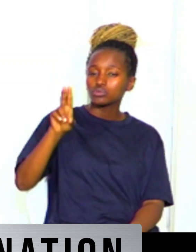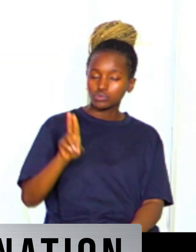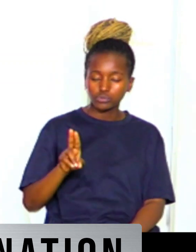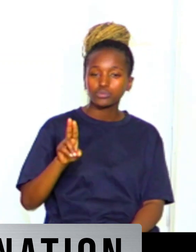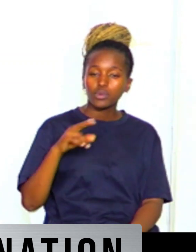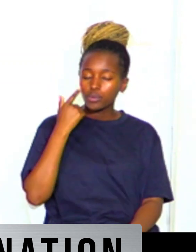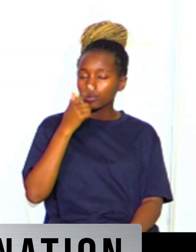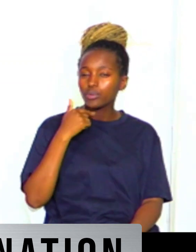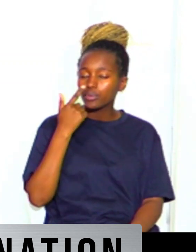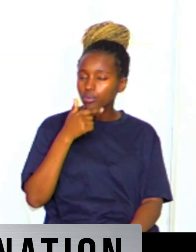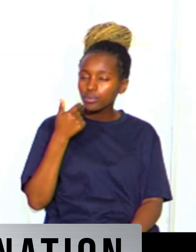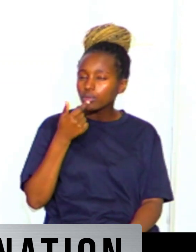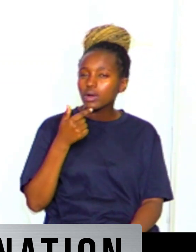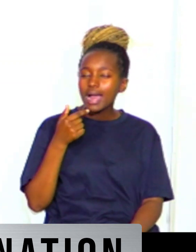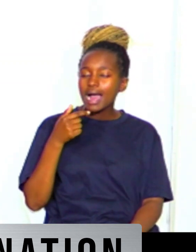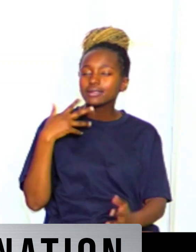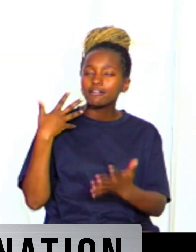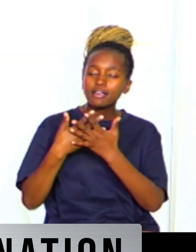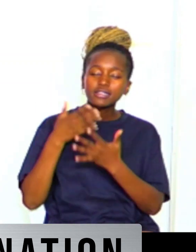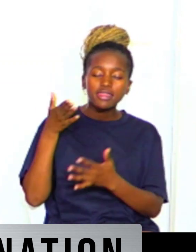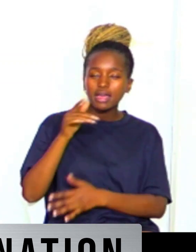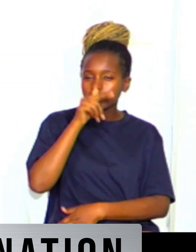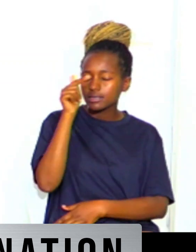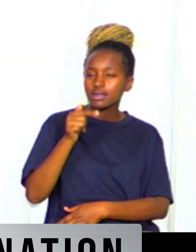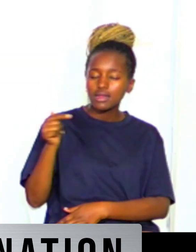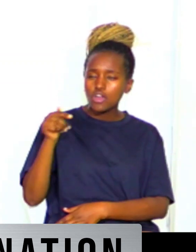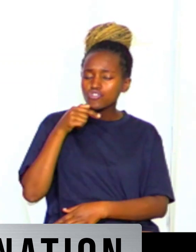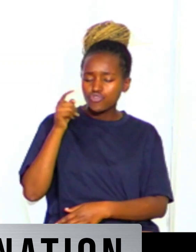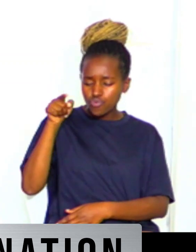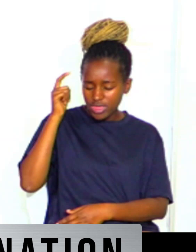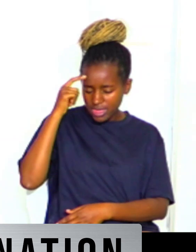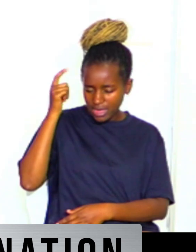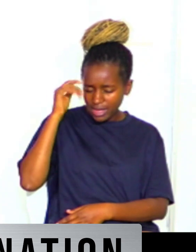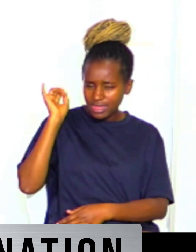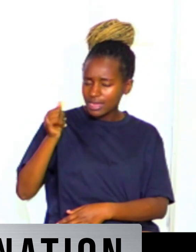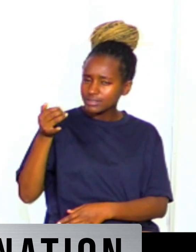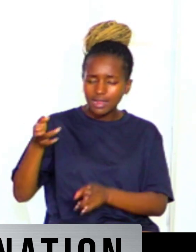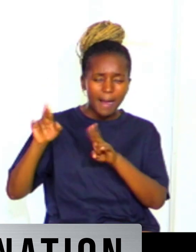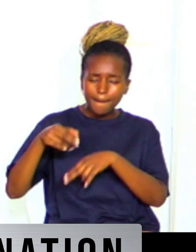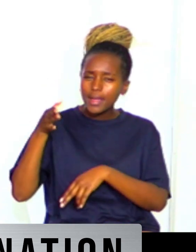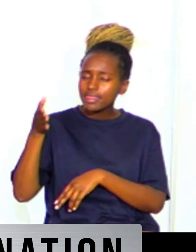Are there ripples in Tanzania about the happenings in Kenya? Mbona